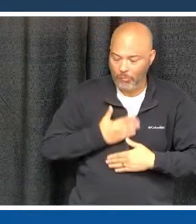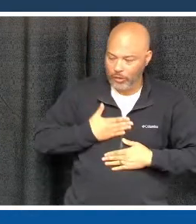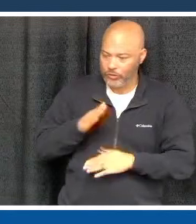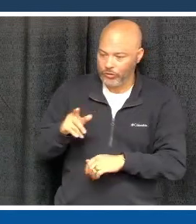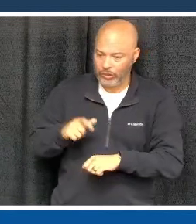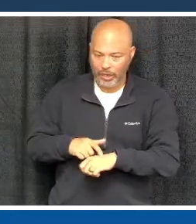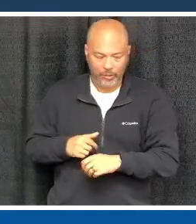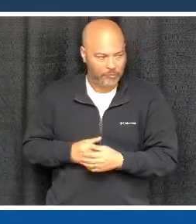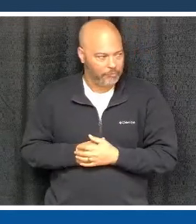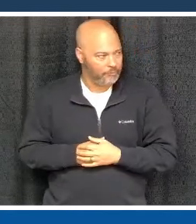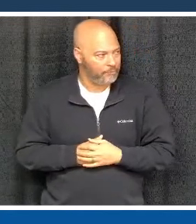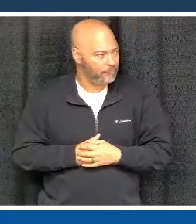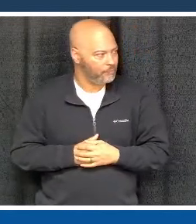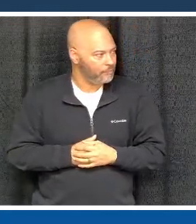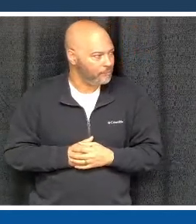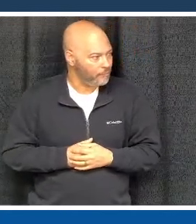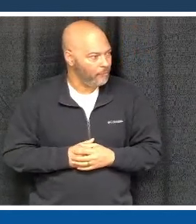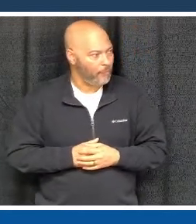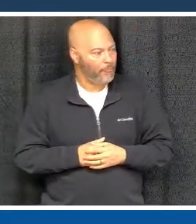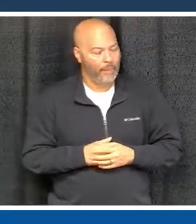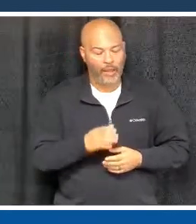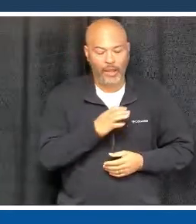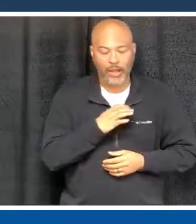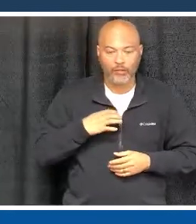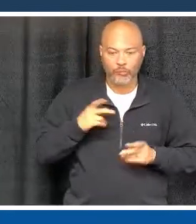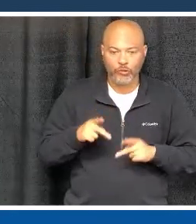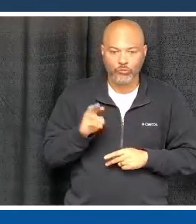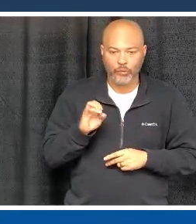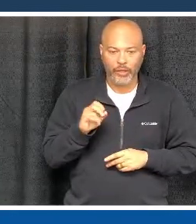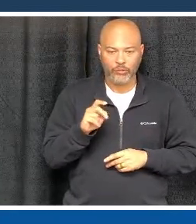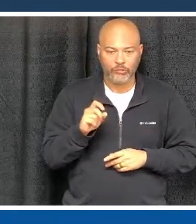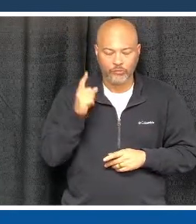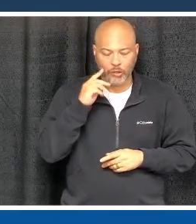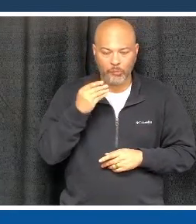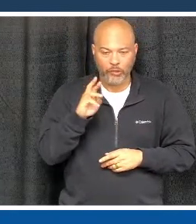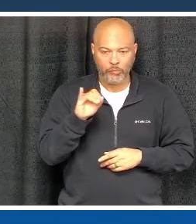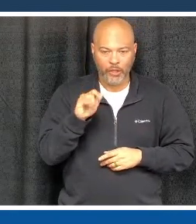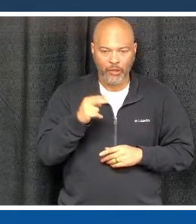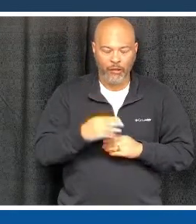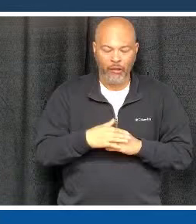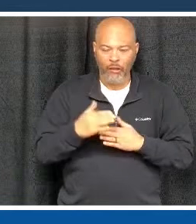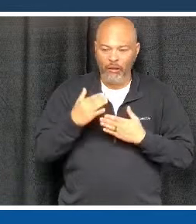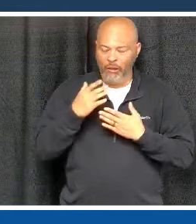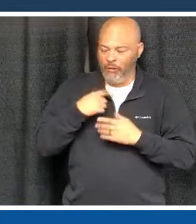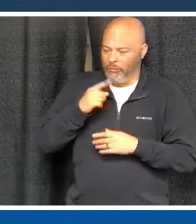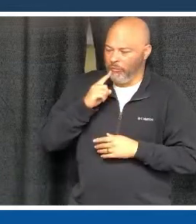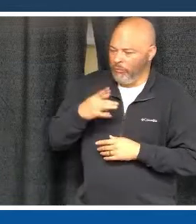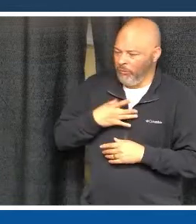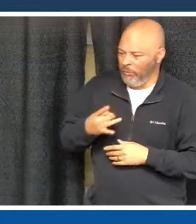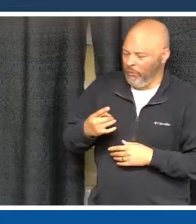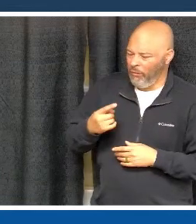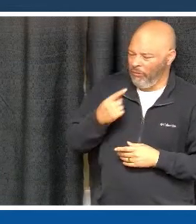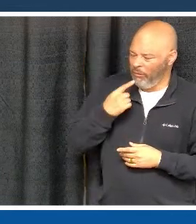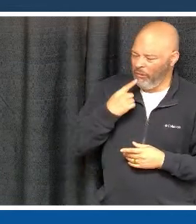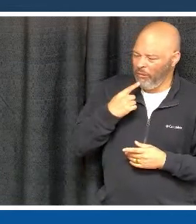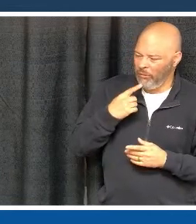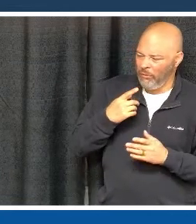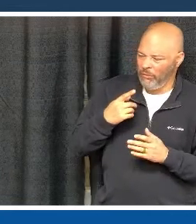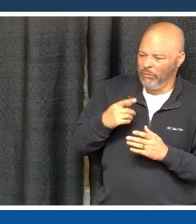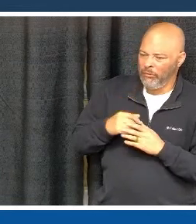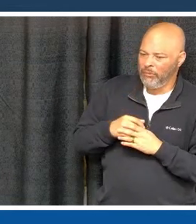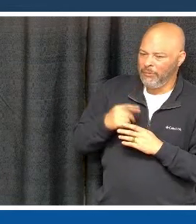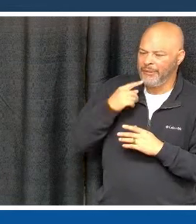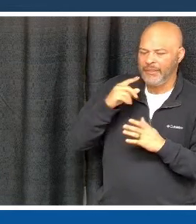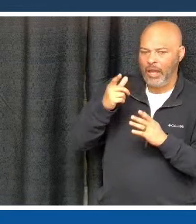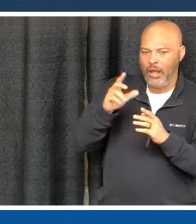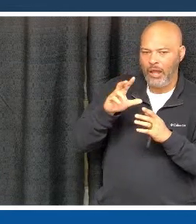Yes, ma'am. Councilperson Reynolds for Mr. Smith. Thanks, You're Mr. Smith. recognized. I'd like to just read number G. It